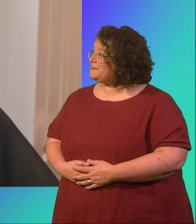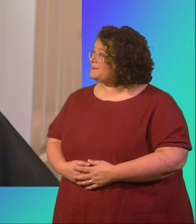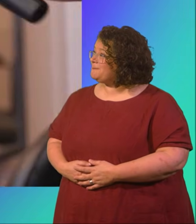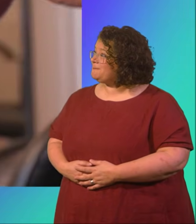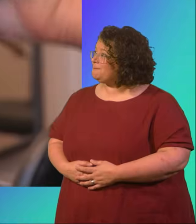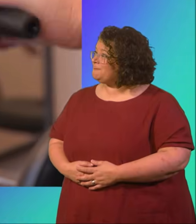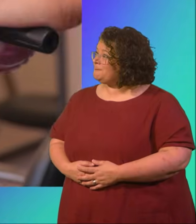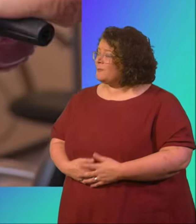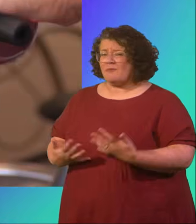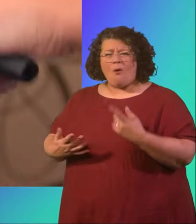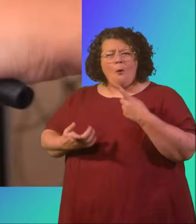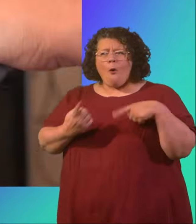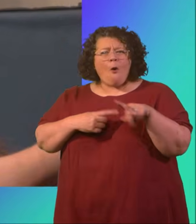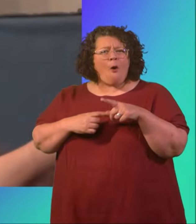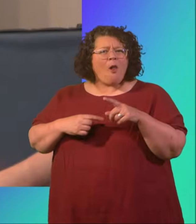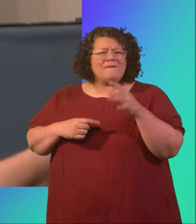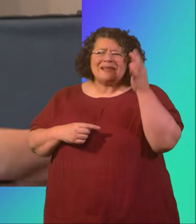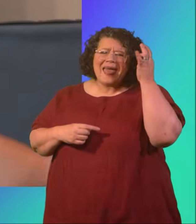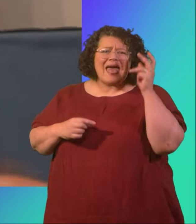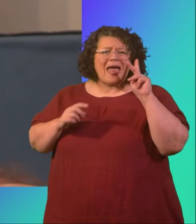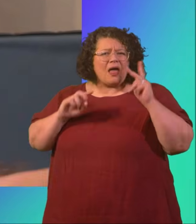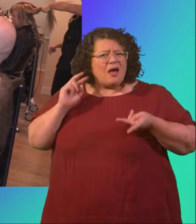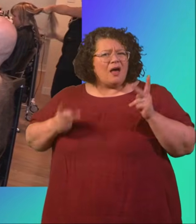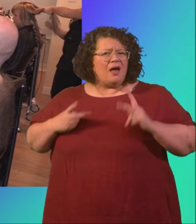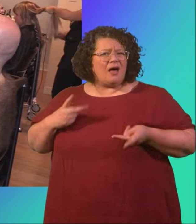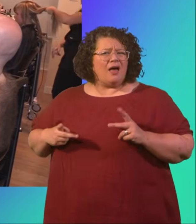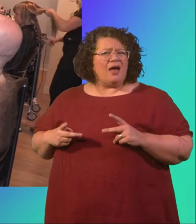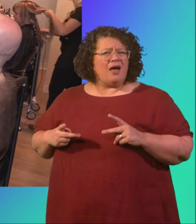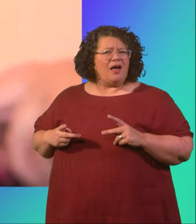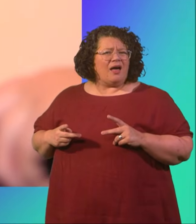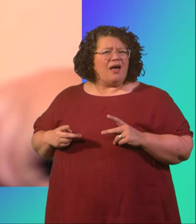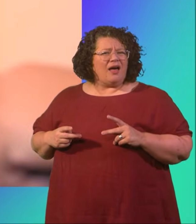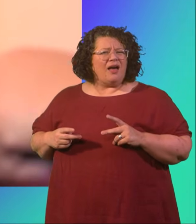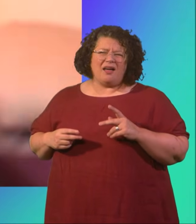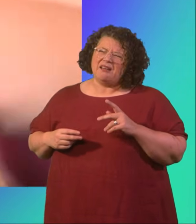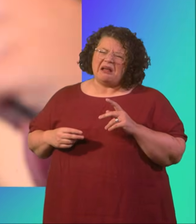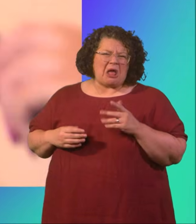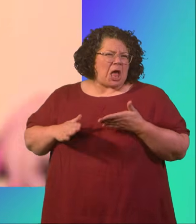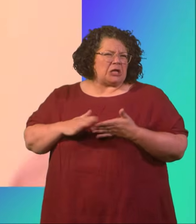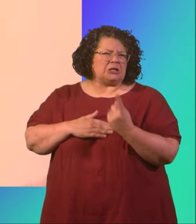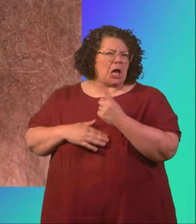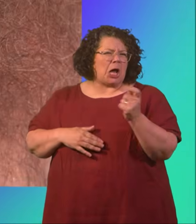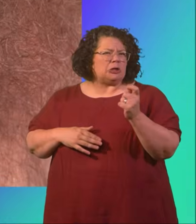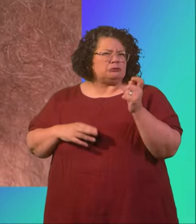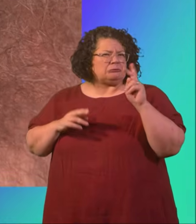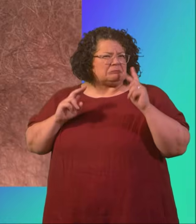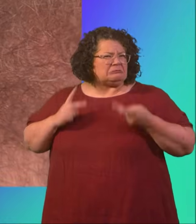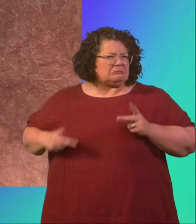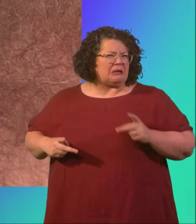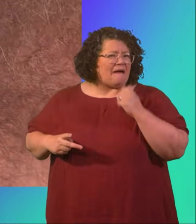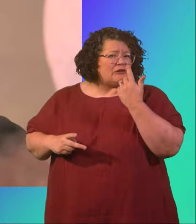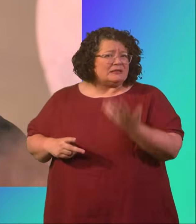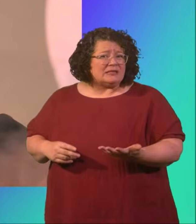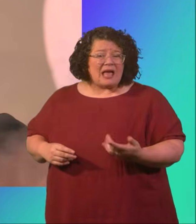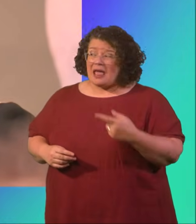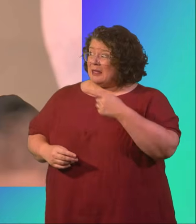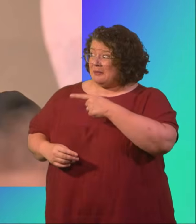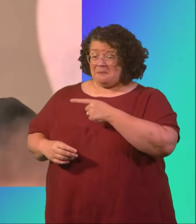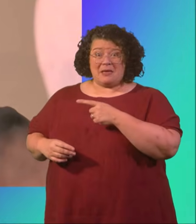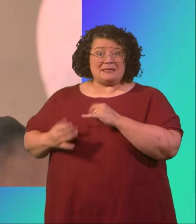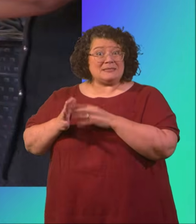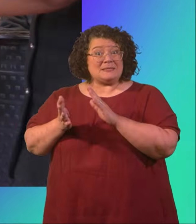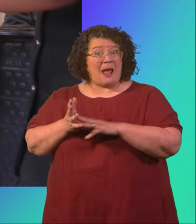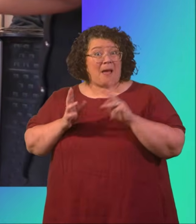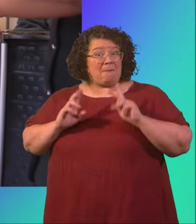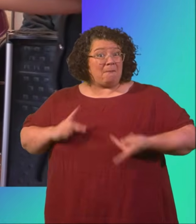Now, we all lose hair, but whereas most of us lose fewer than 100 strands a day, Sam loses up to 300. That's 3